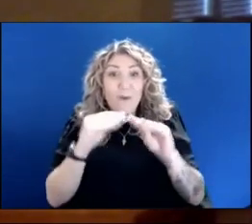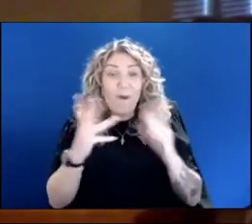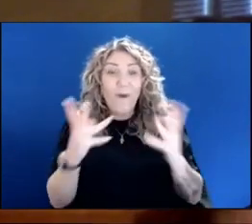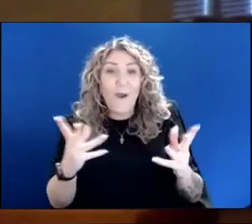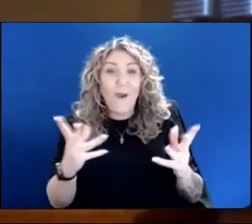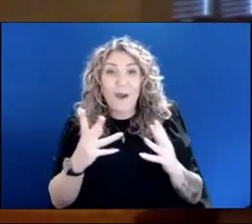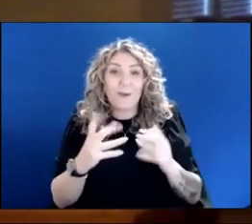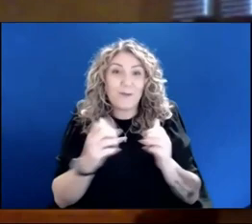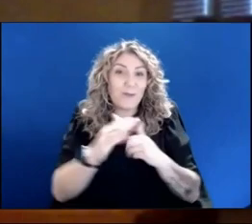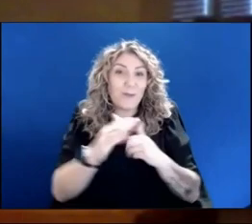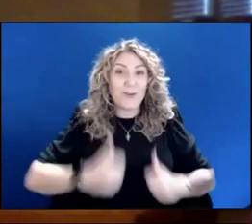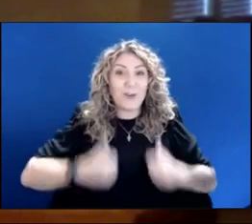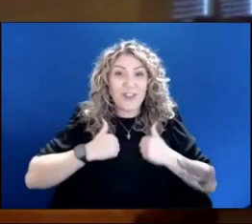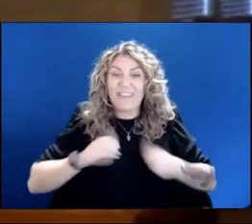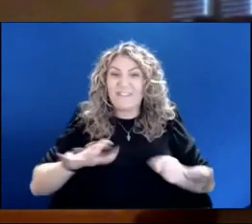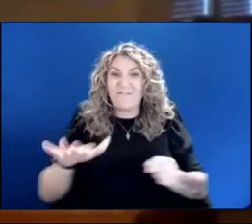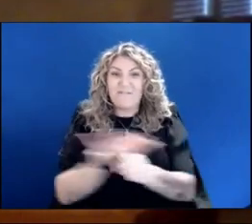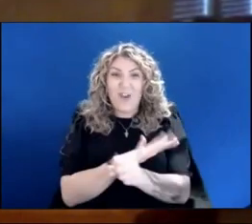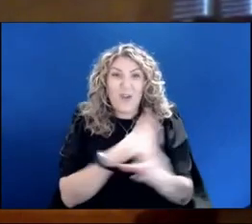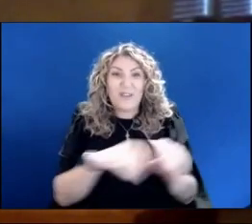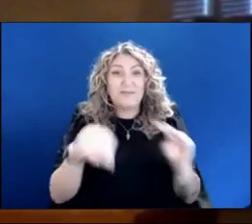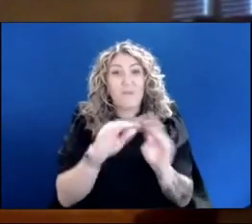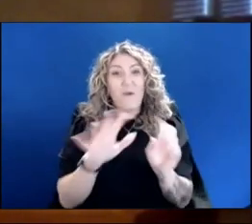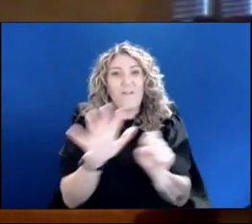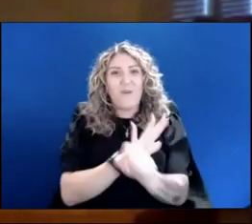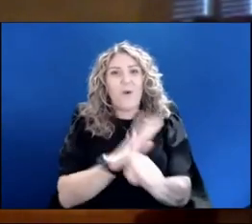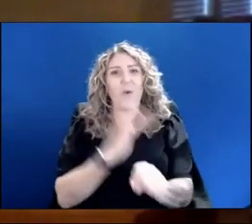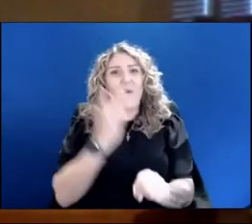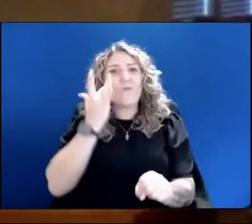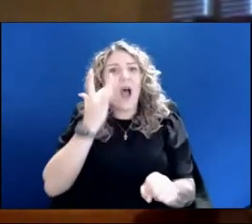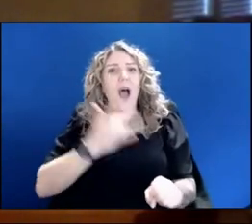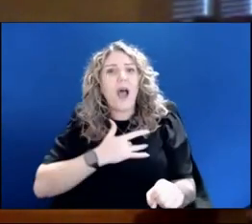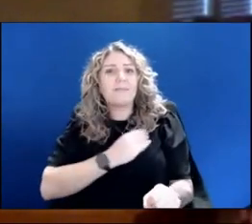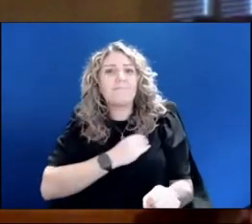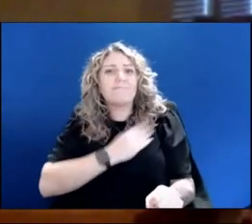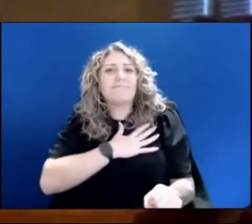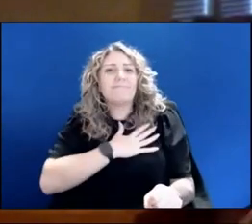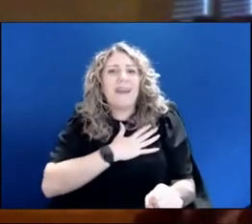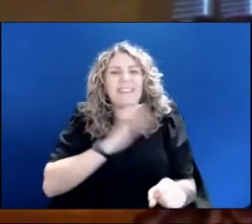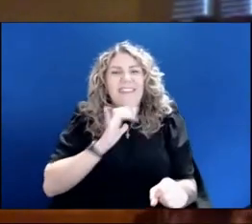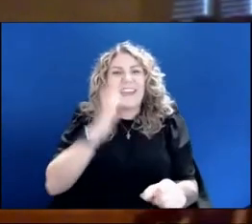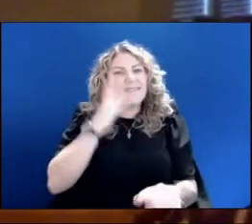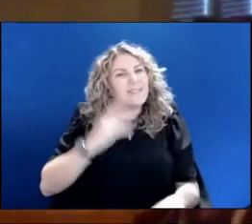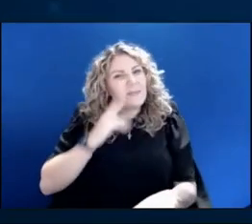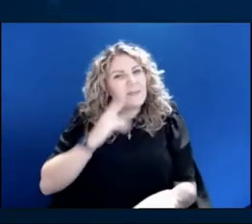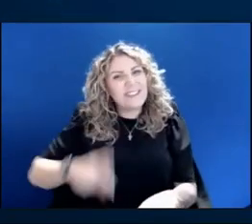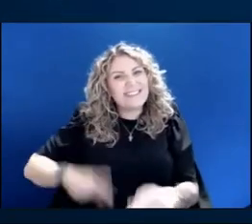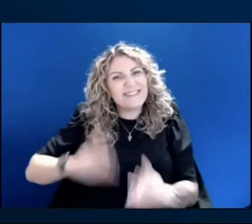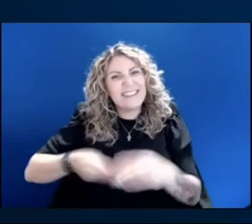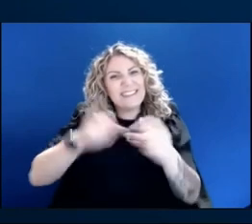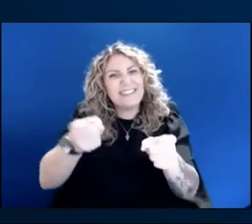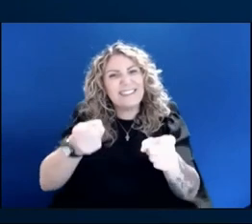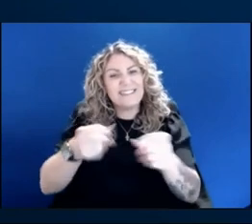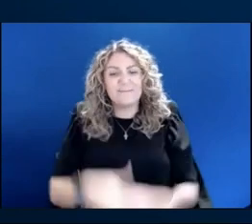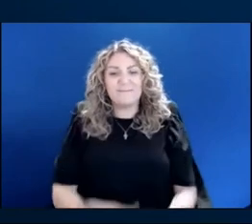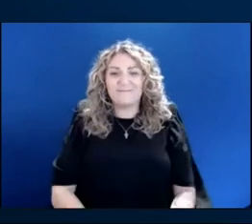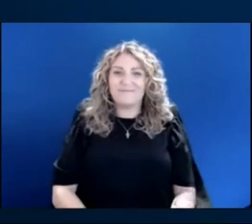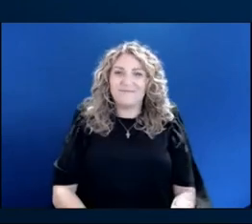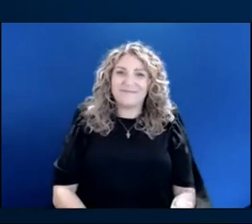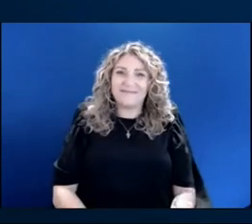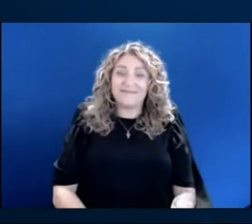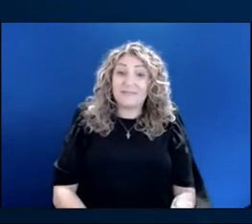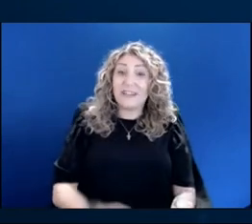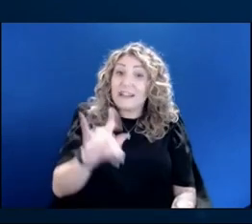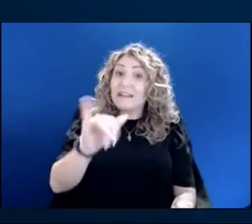even really, frankly, even more full because you've had this kidney donation experience. Katie and Dan, your final thoughts?